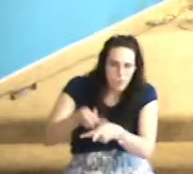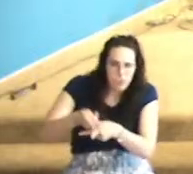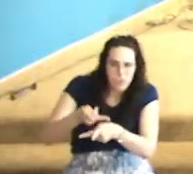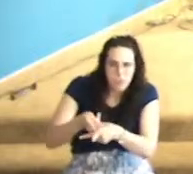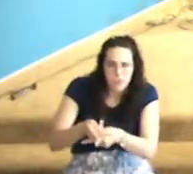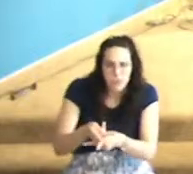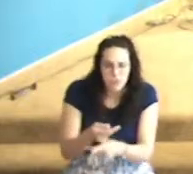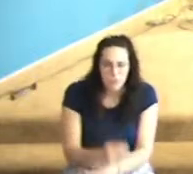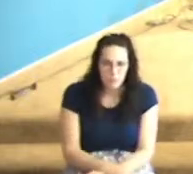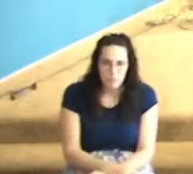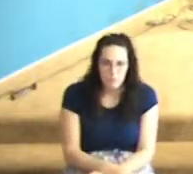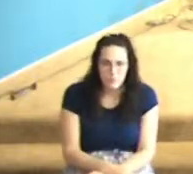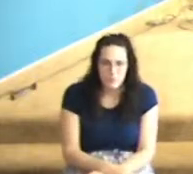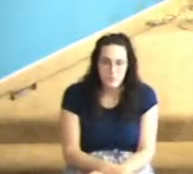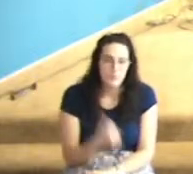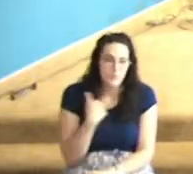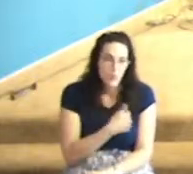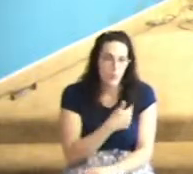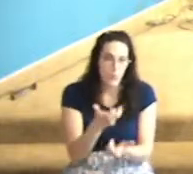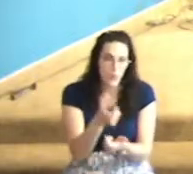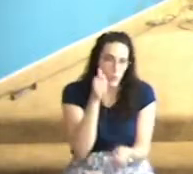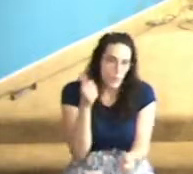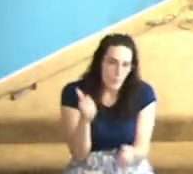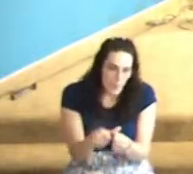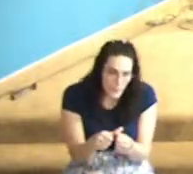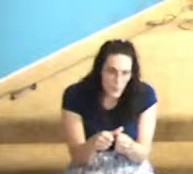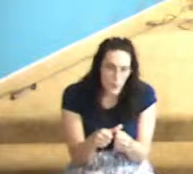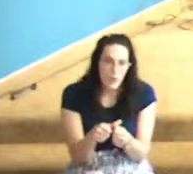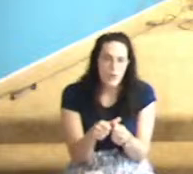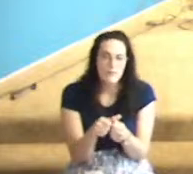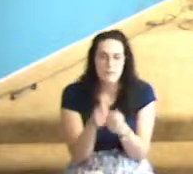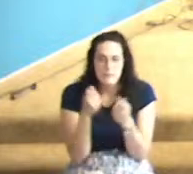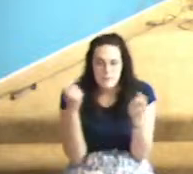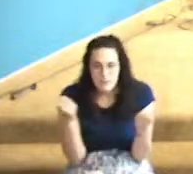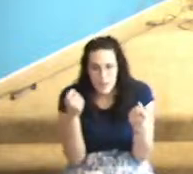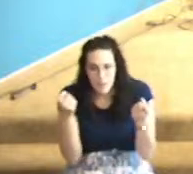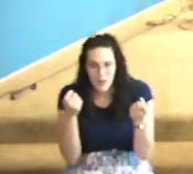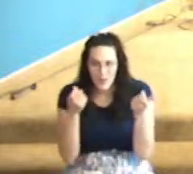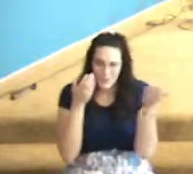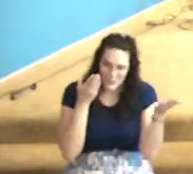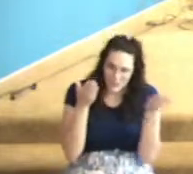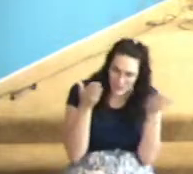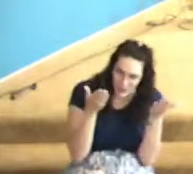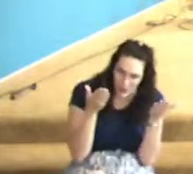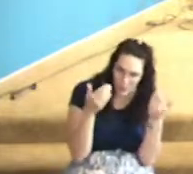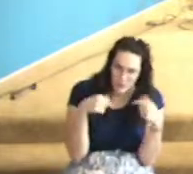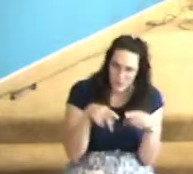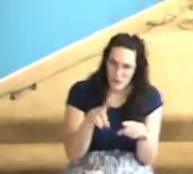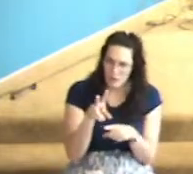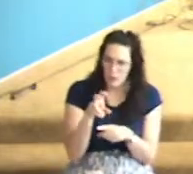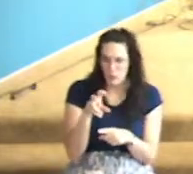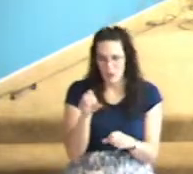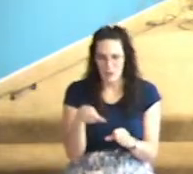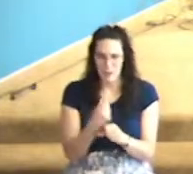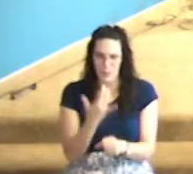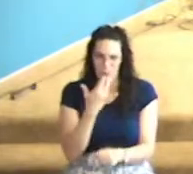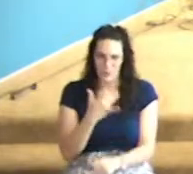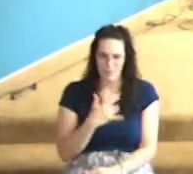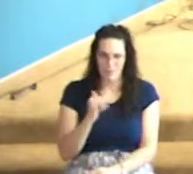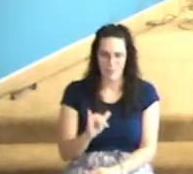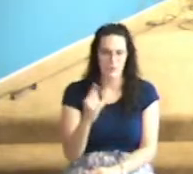care of as well. So we want to remember, celebrate, and serve at our bicentennial year, and so that'll be one